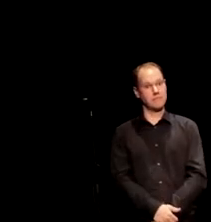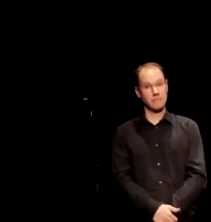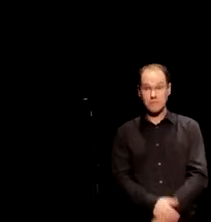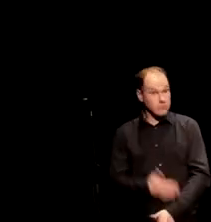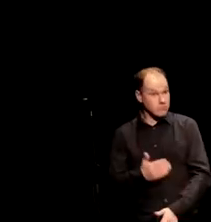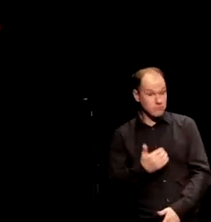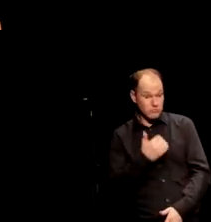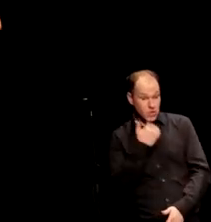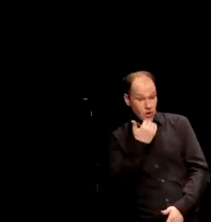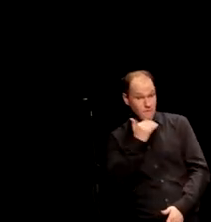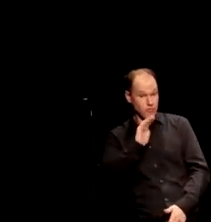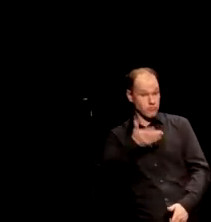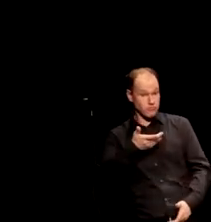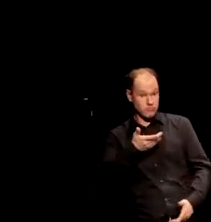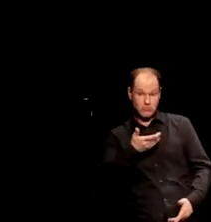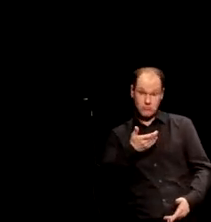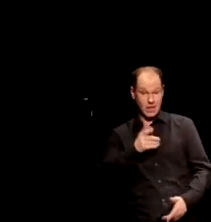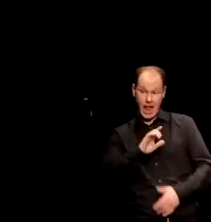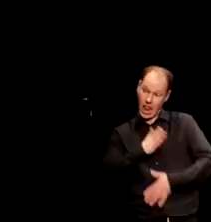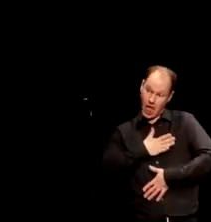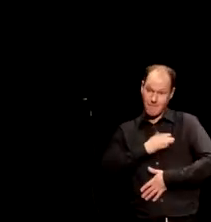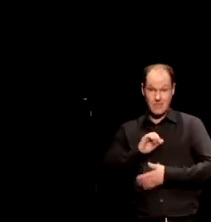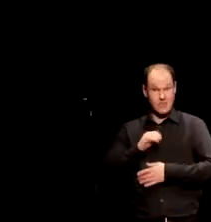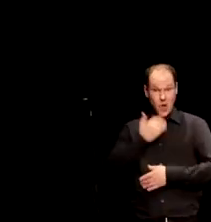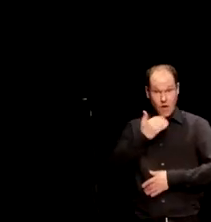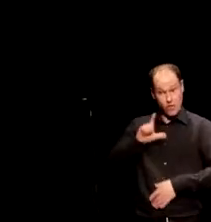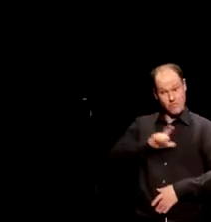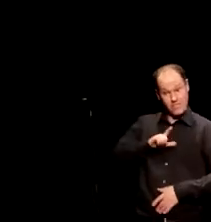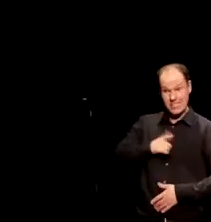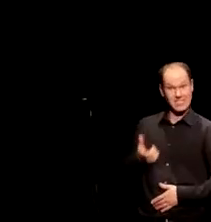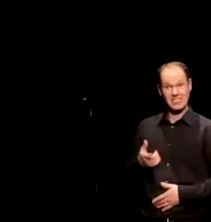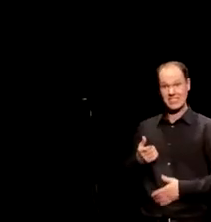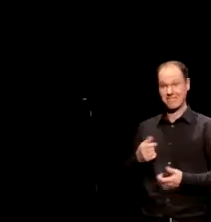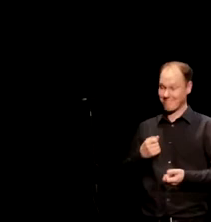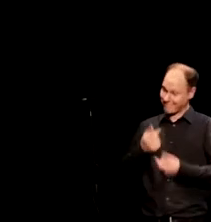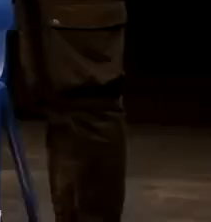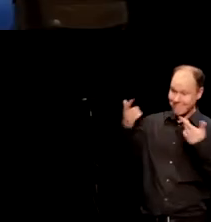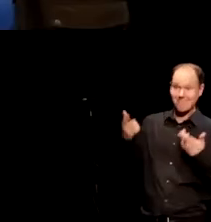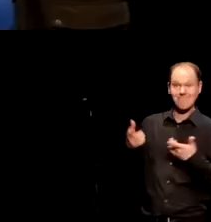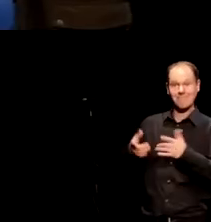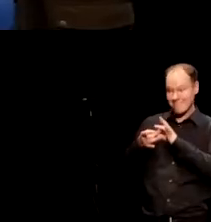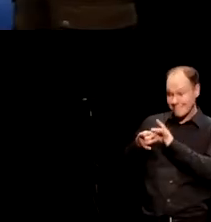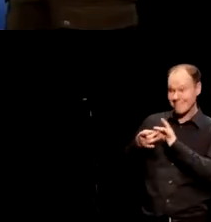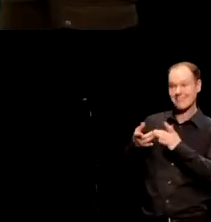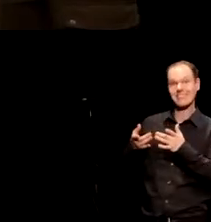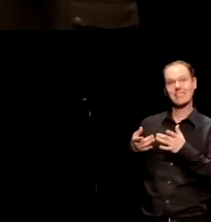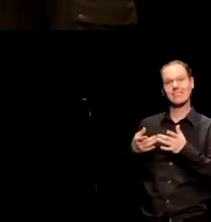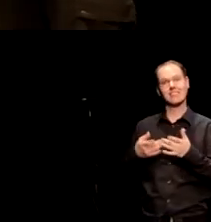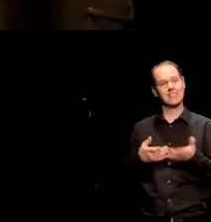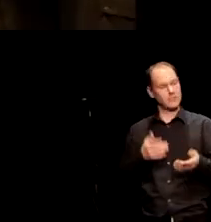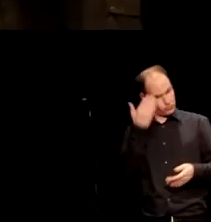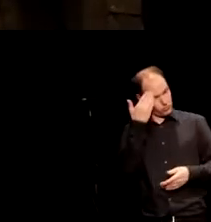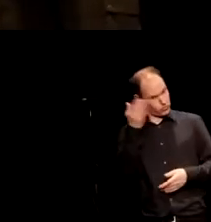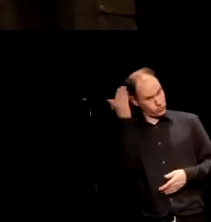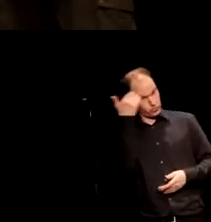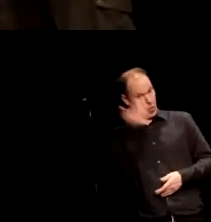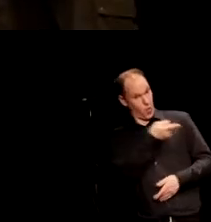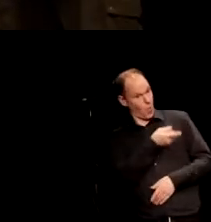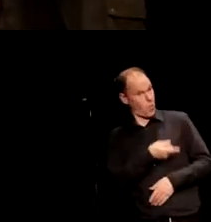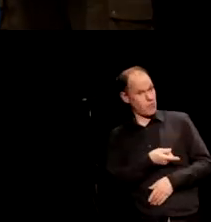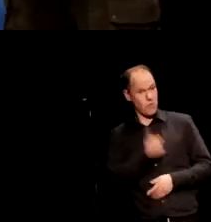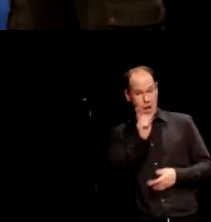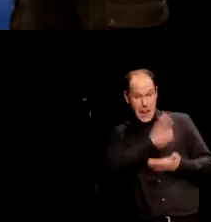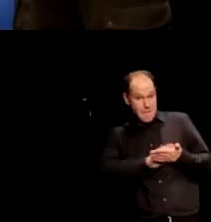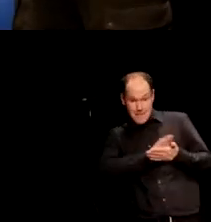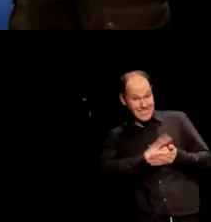Is that not sufficient enough reason to prevent you from spoiling your life and mine? You don't know. You don't realize what